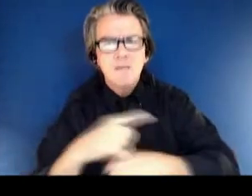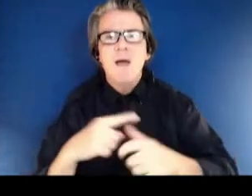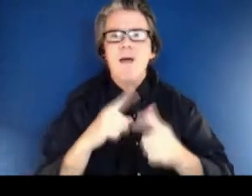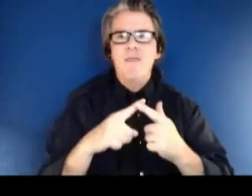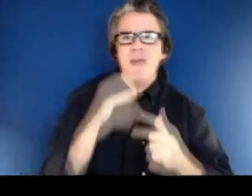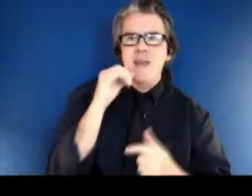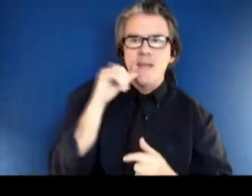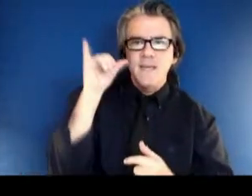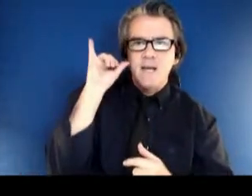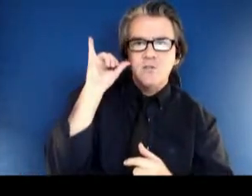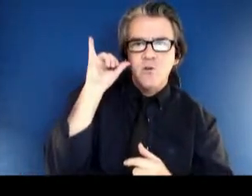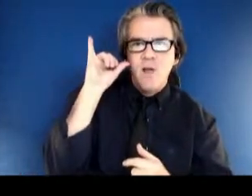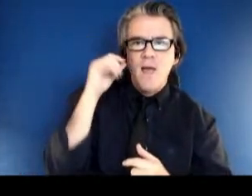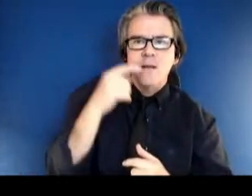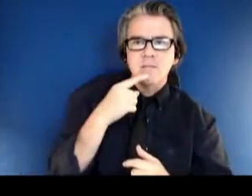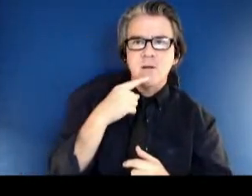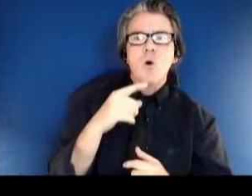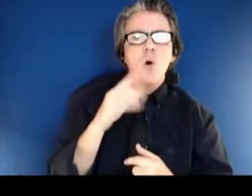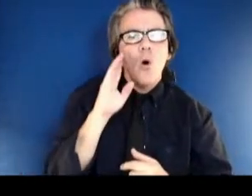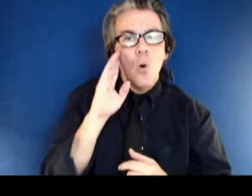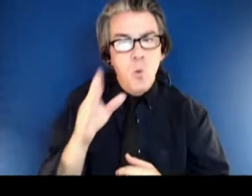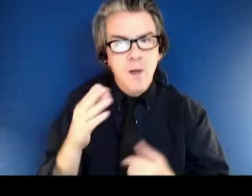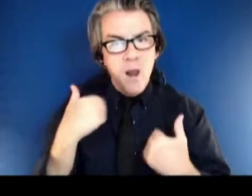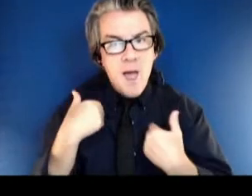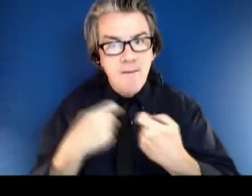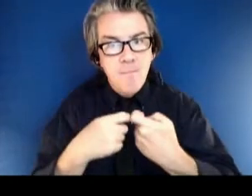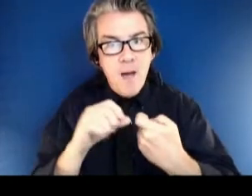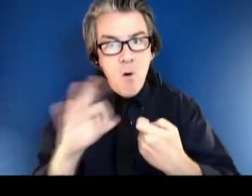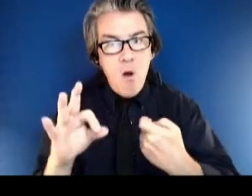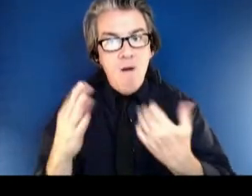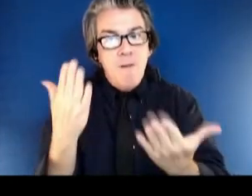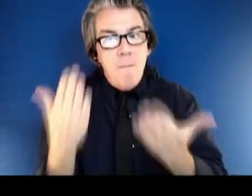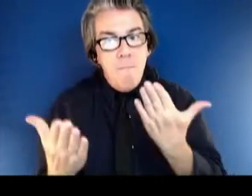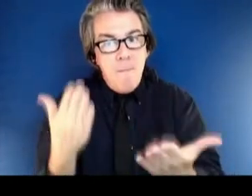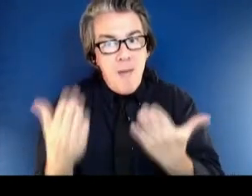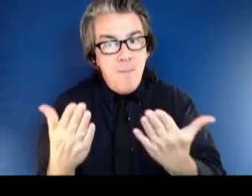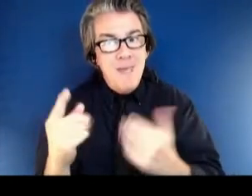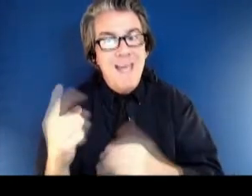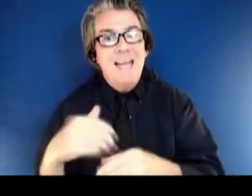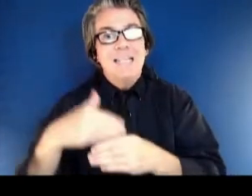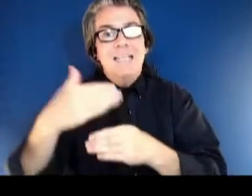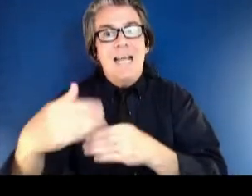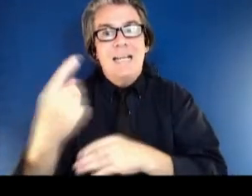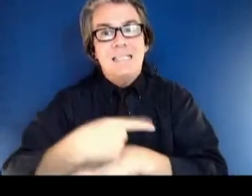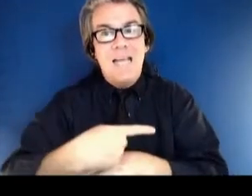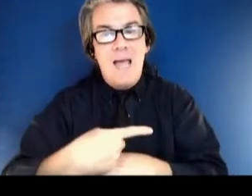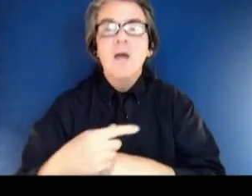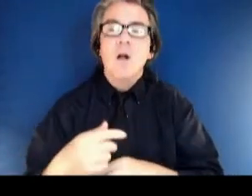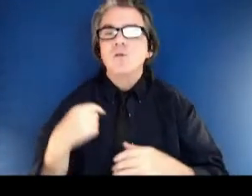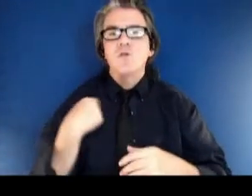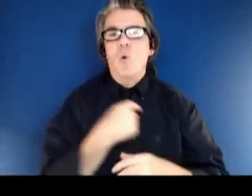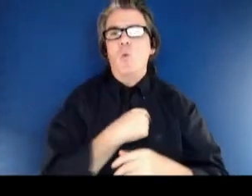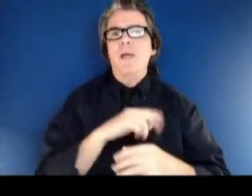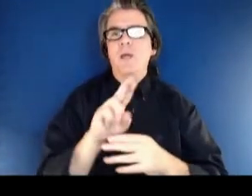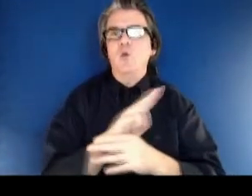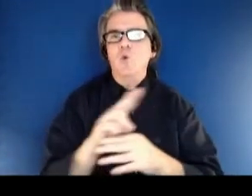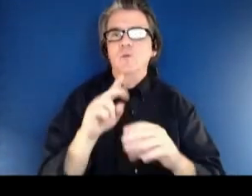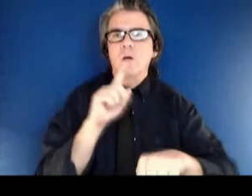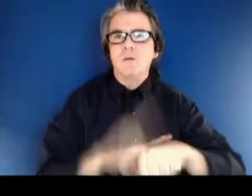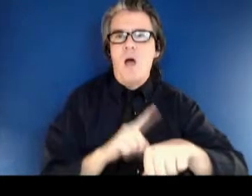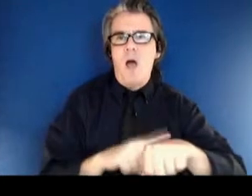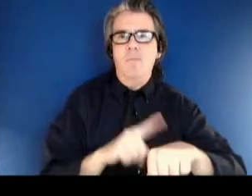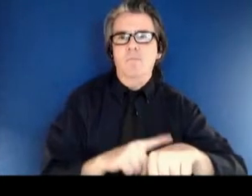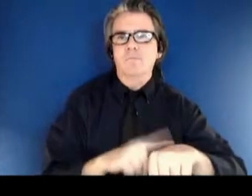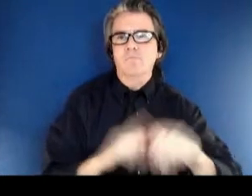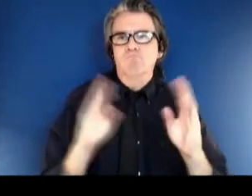and focused on the customers who will potentially be affected in this event. These notifications also include the